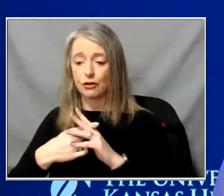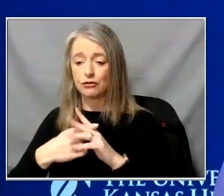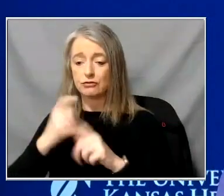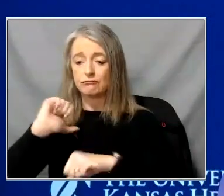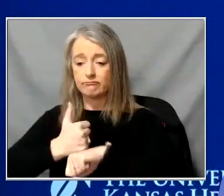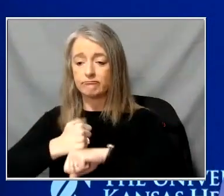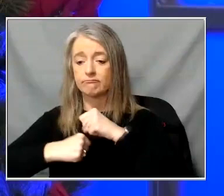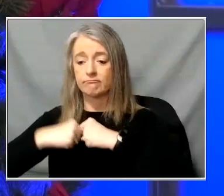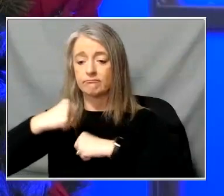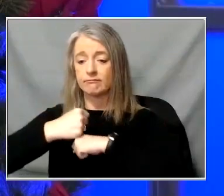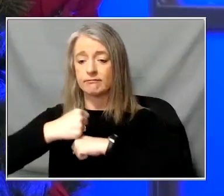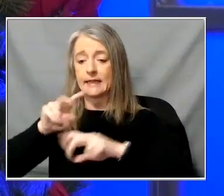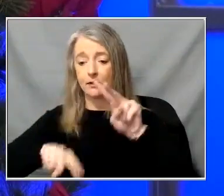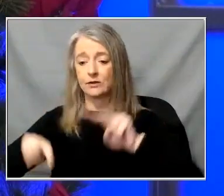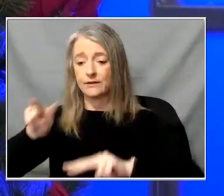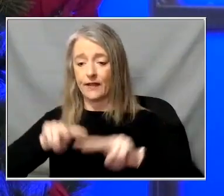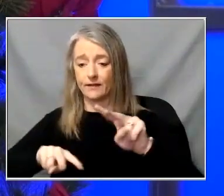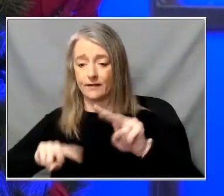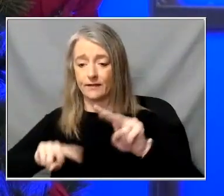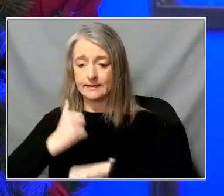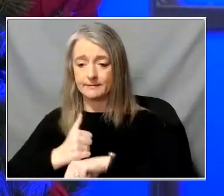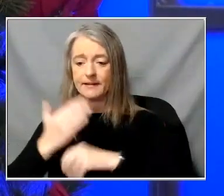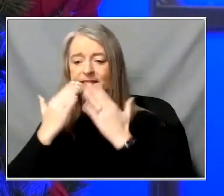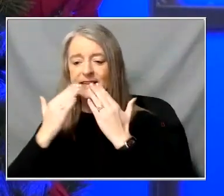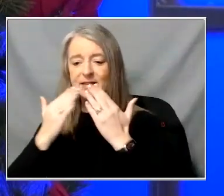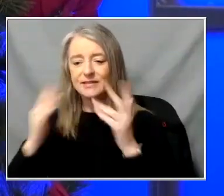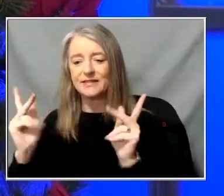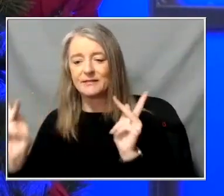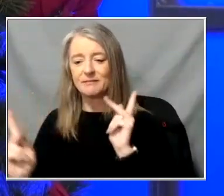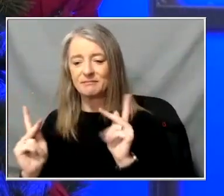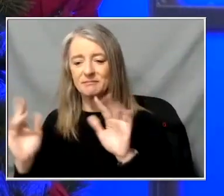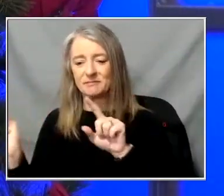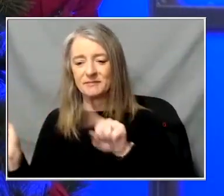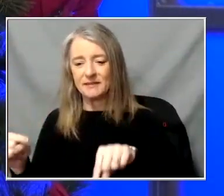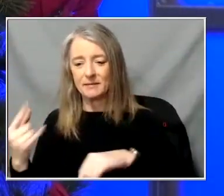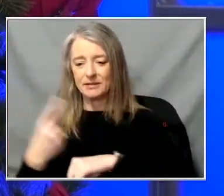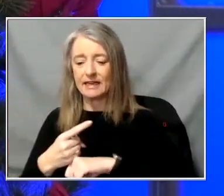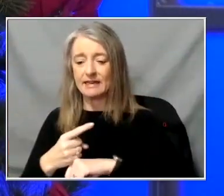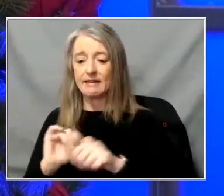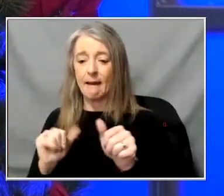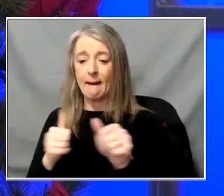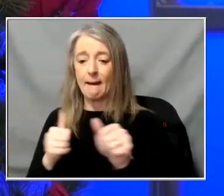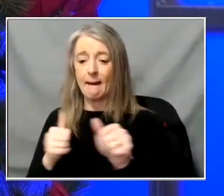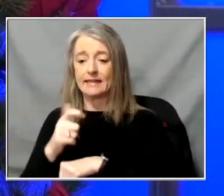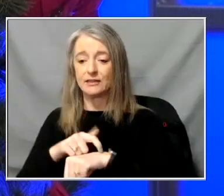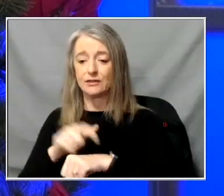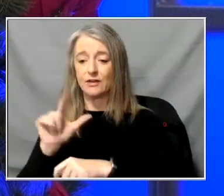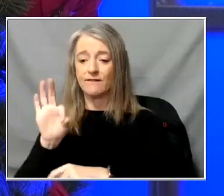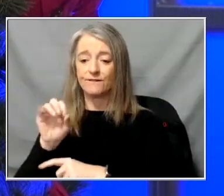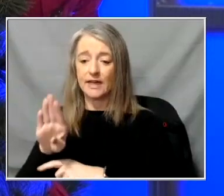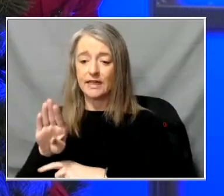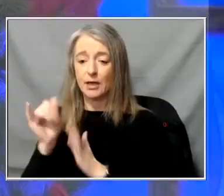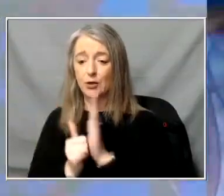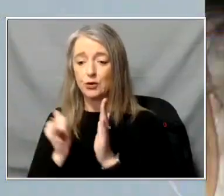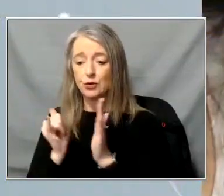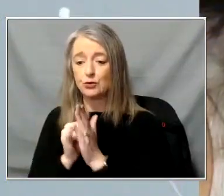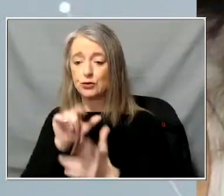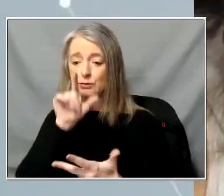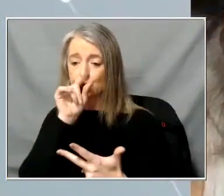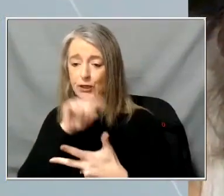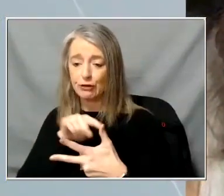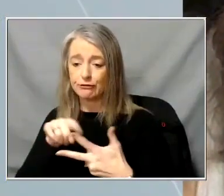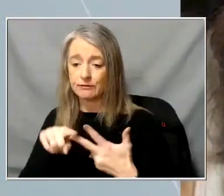pretty straightforward. And so don't be afraid of gallbladder disease. Go ahead and enjoy your Christmas and Thanksgiving and holiday